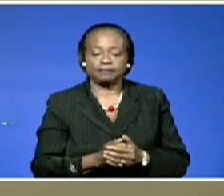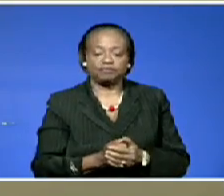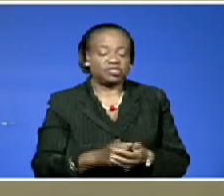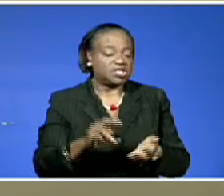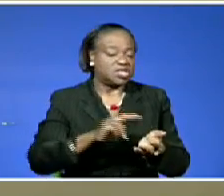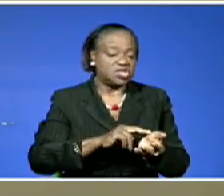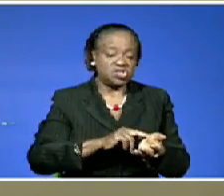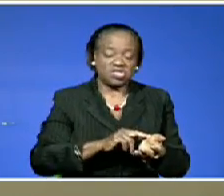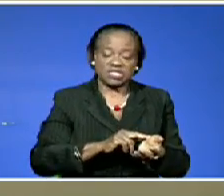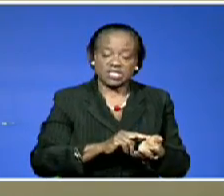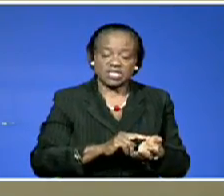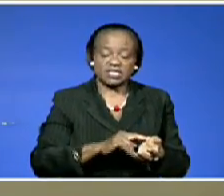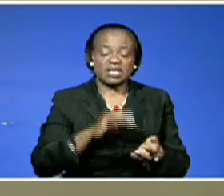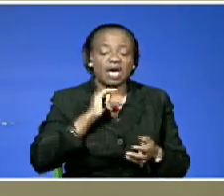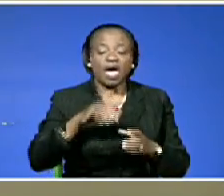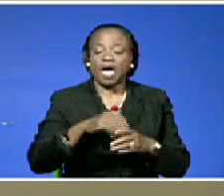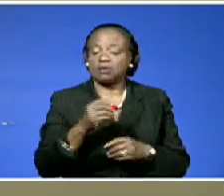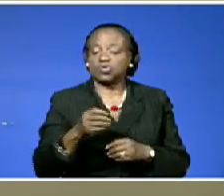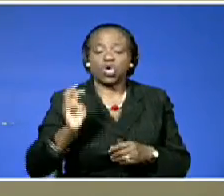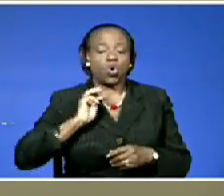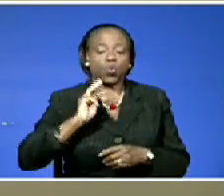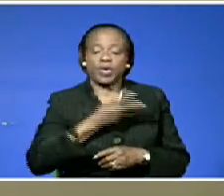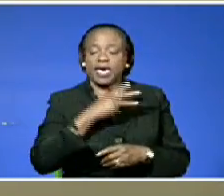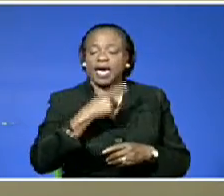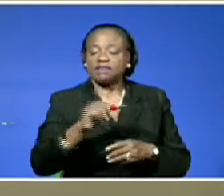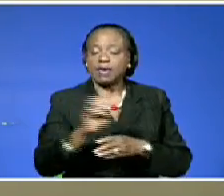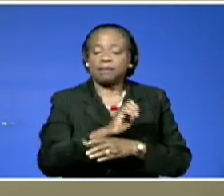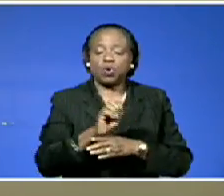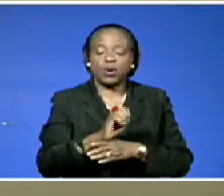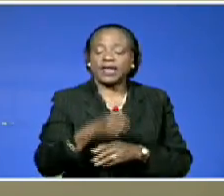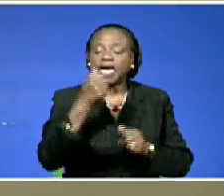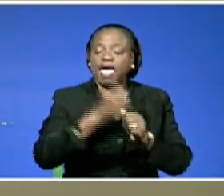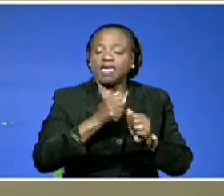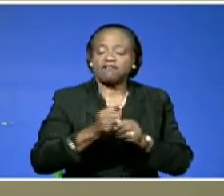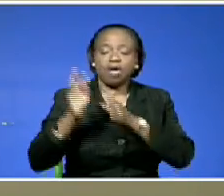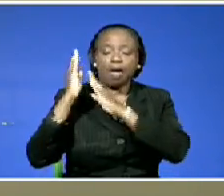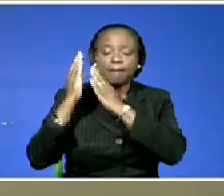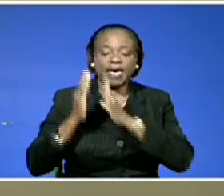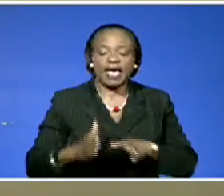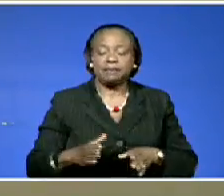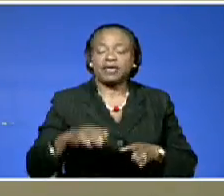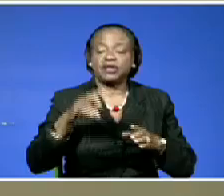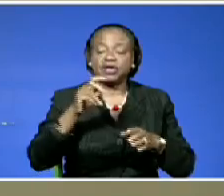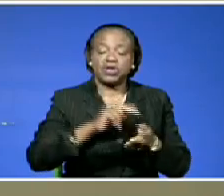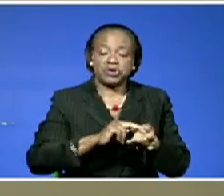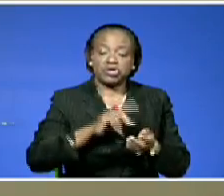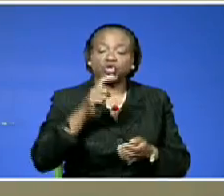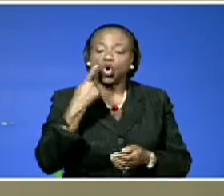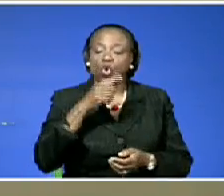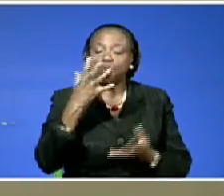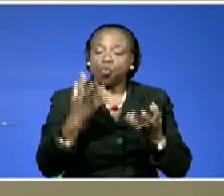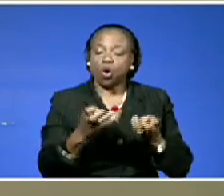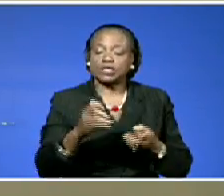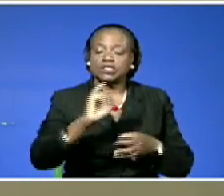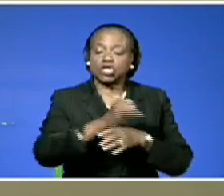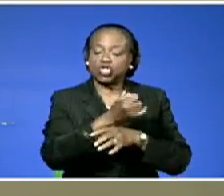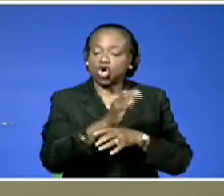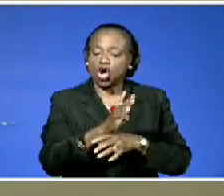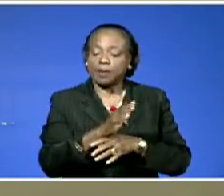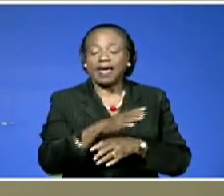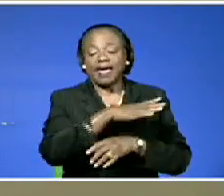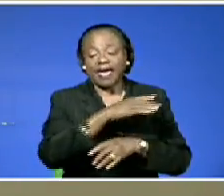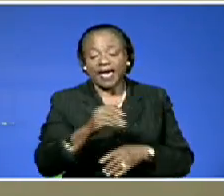continuous basis. I think we have employed every Bahamian nurse who wants a job, and even the ones who have retired are back with us